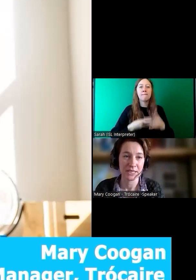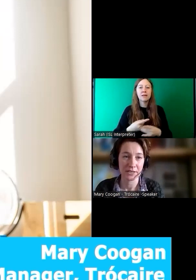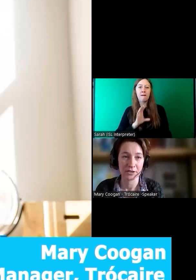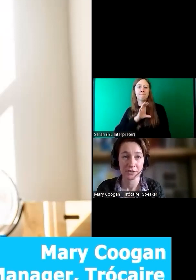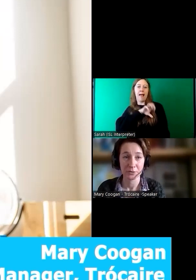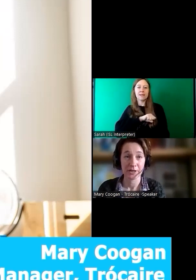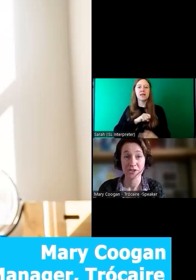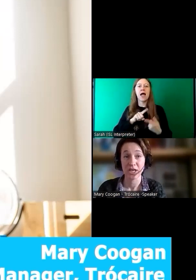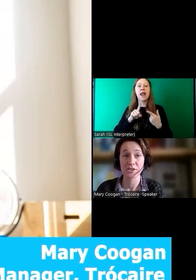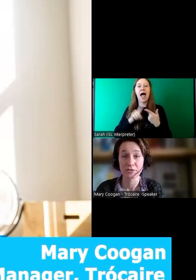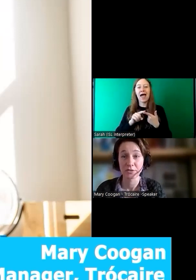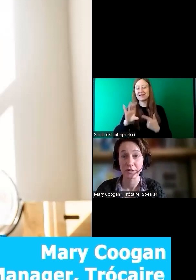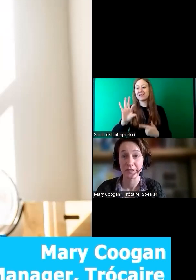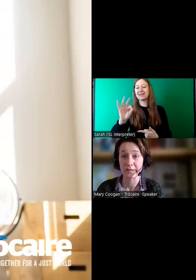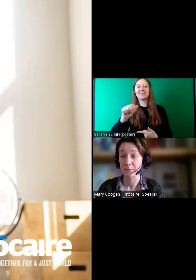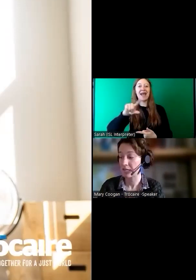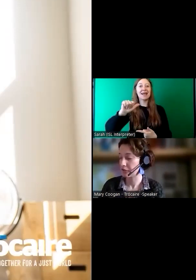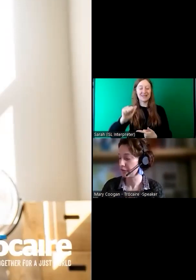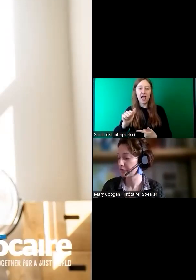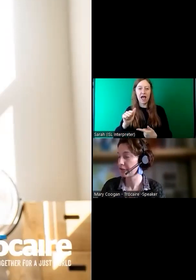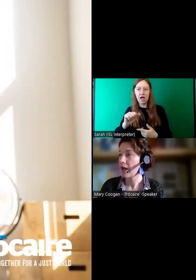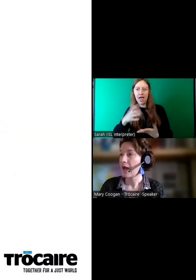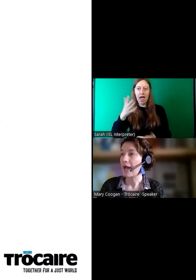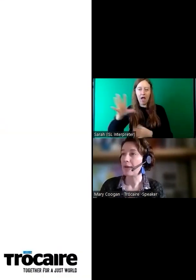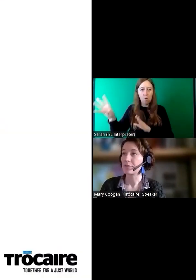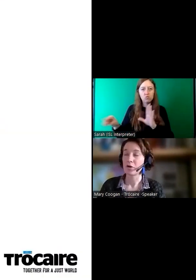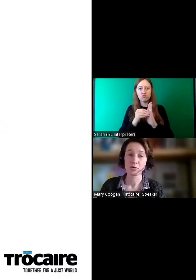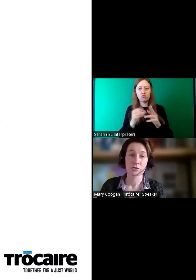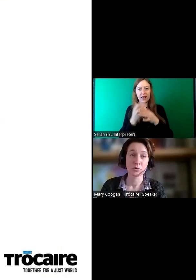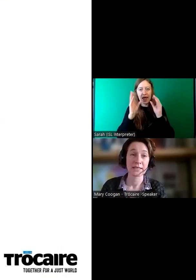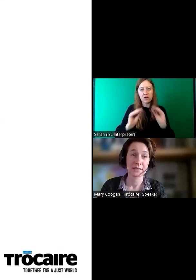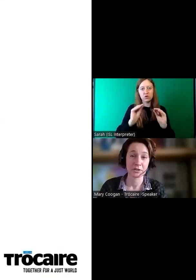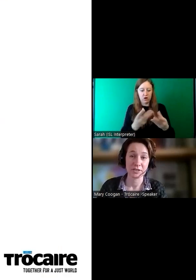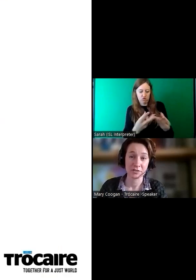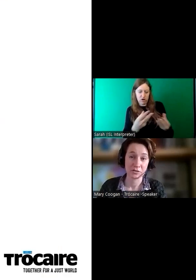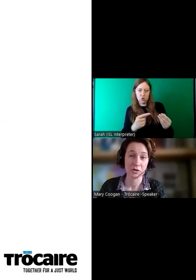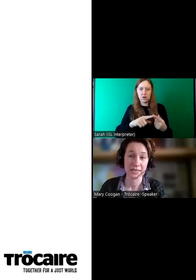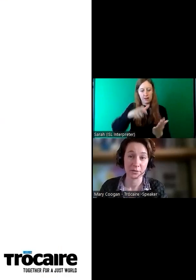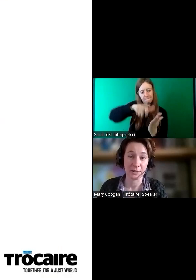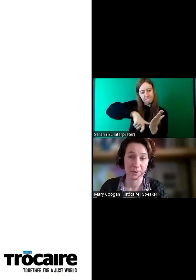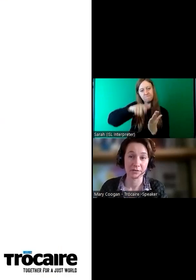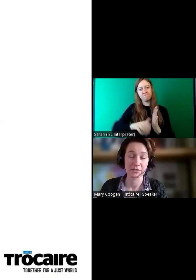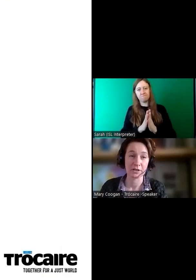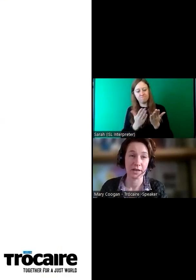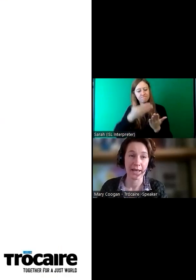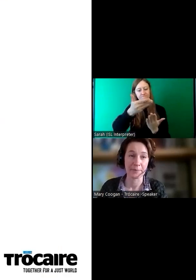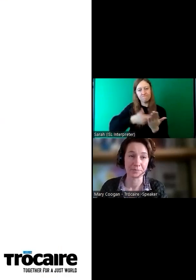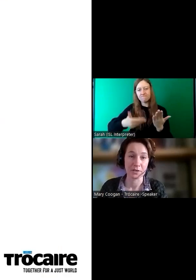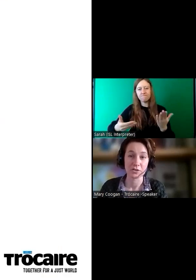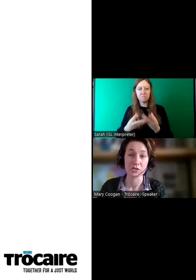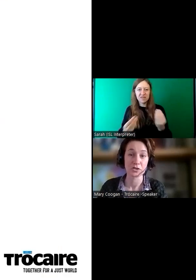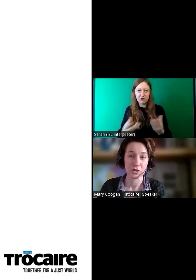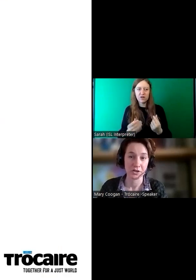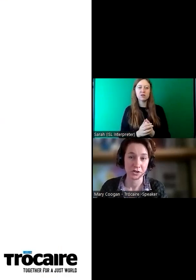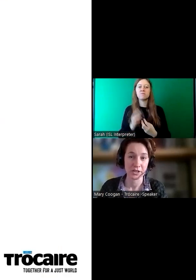Gaza in particular into our education resources and materials. So quickly, I'm going to talk a little bit about